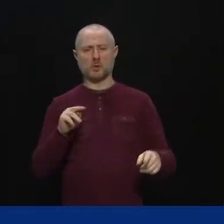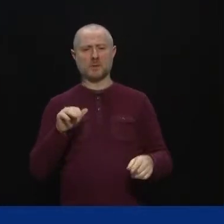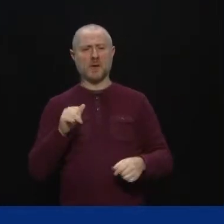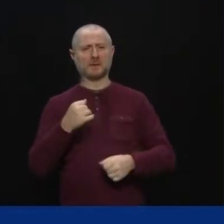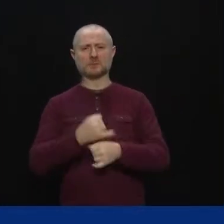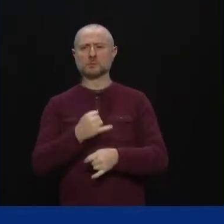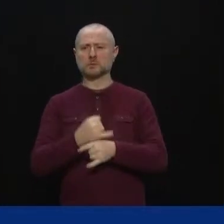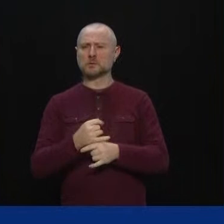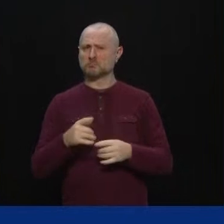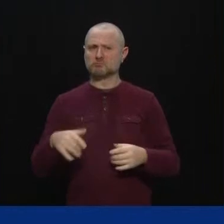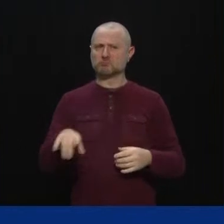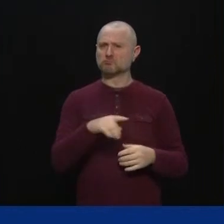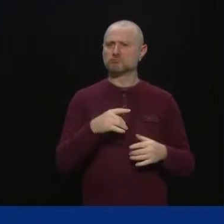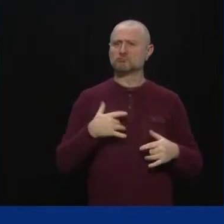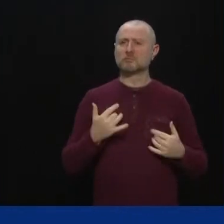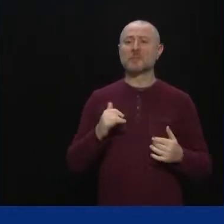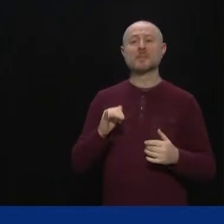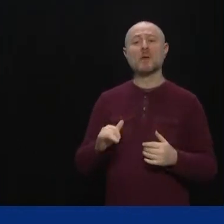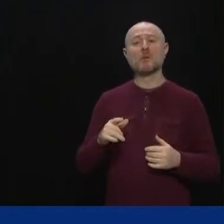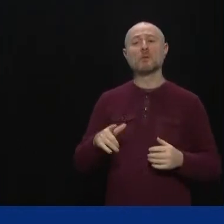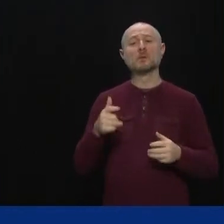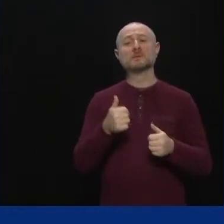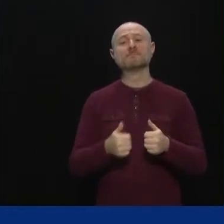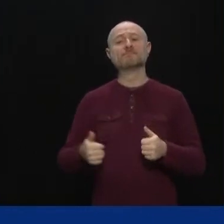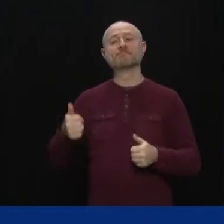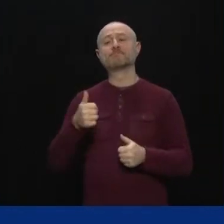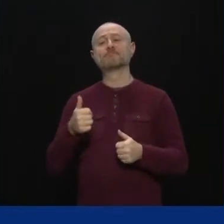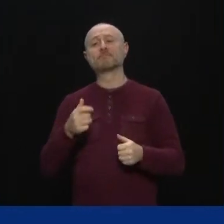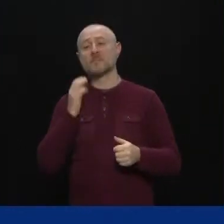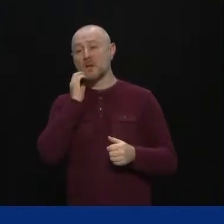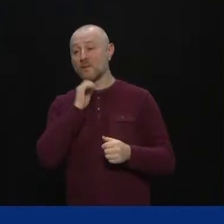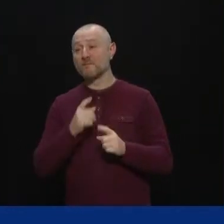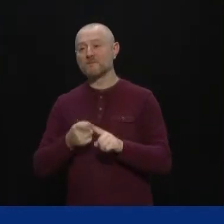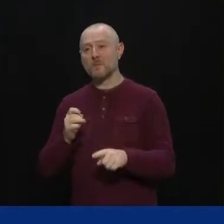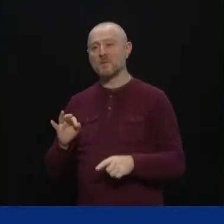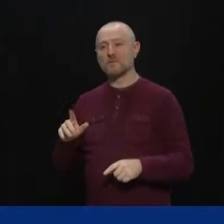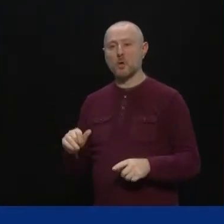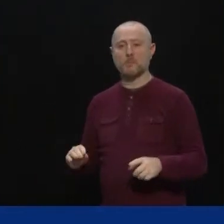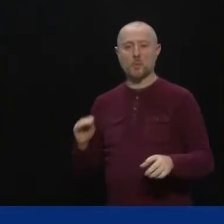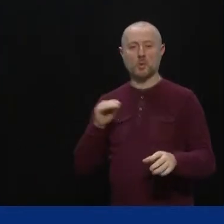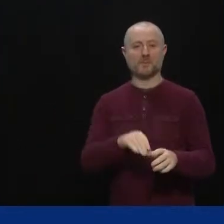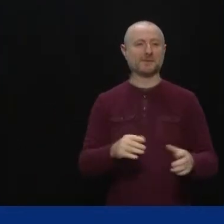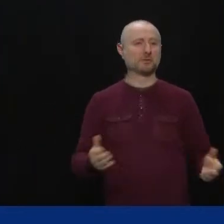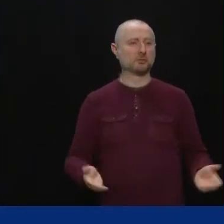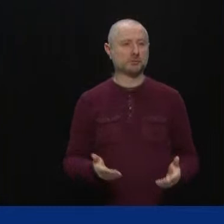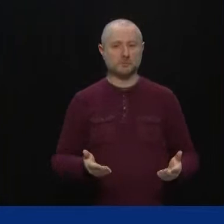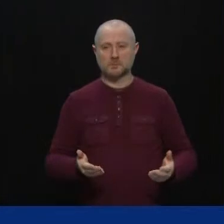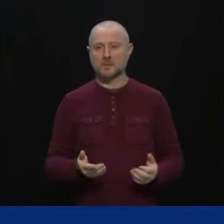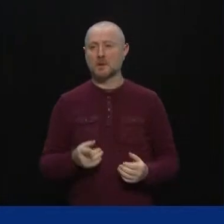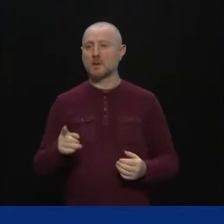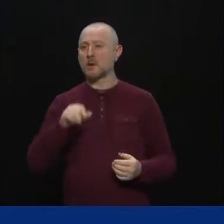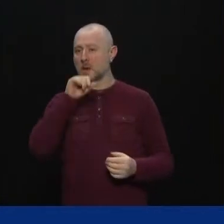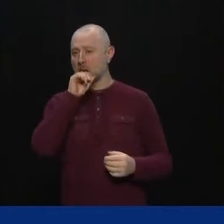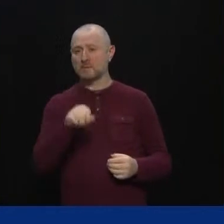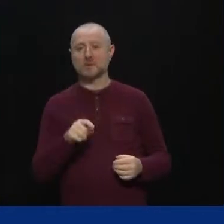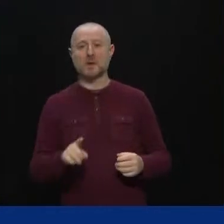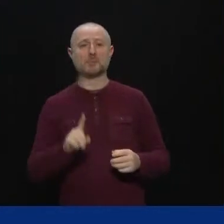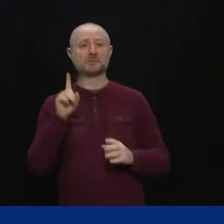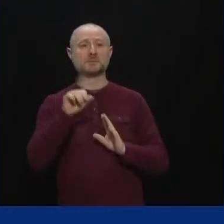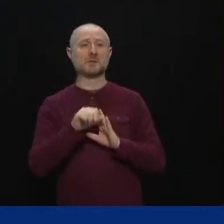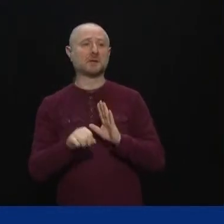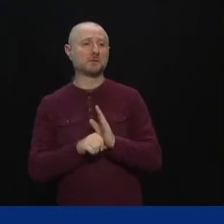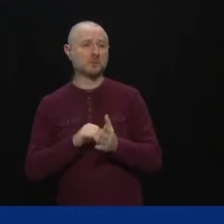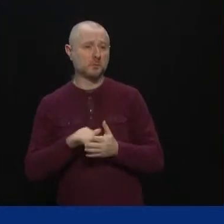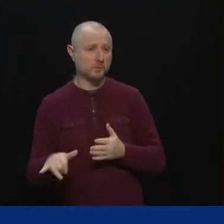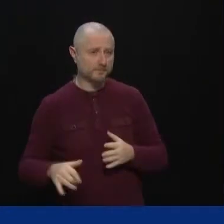lure the director all the way from Florida to the better weather here in Western New York. And he tells me he loves upstate New York, and he